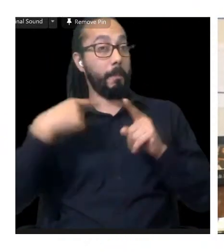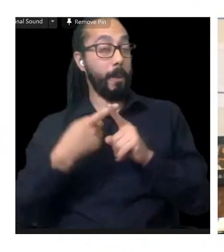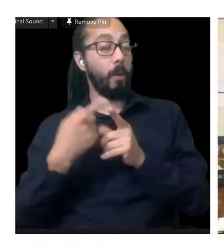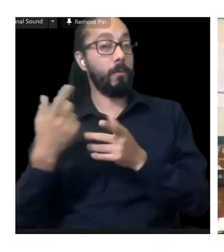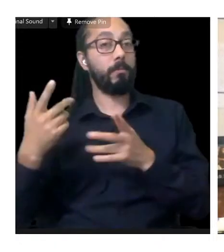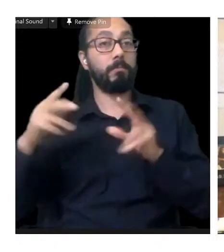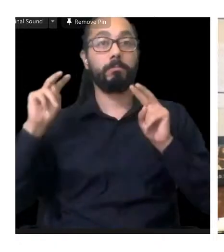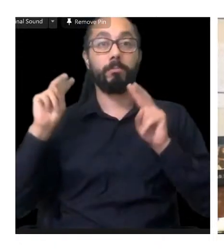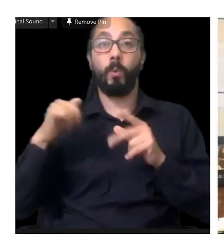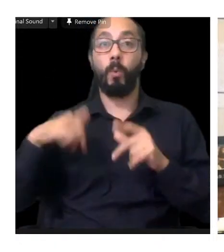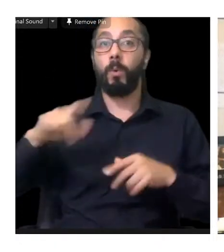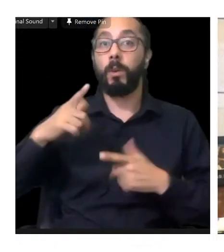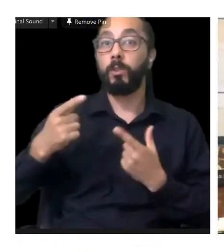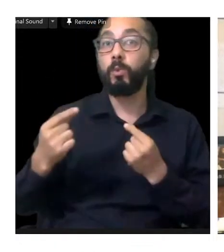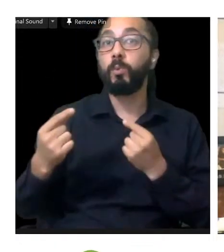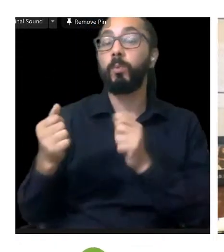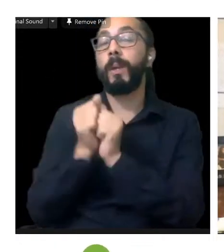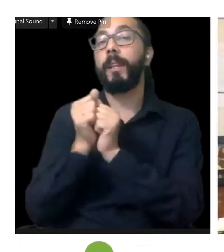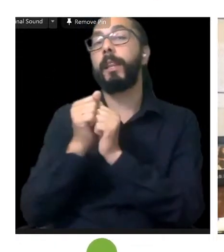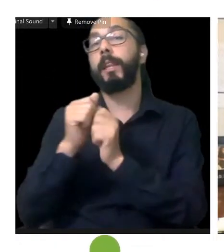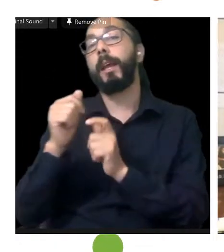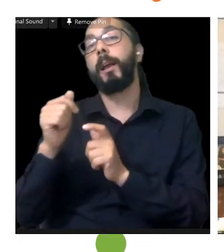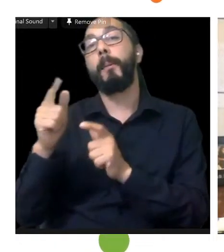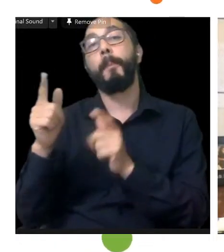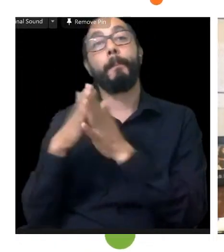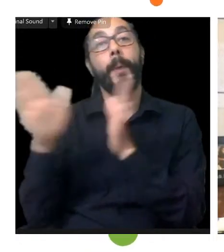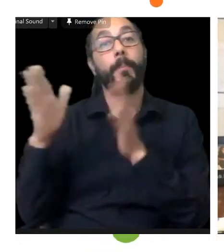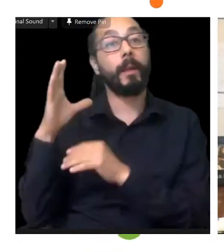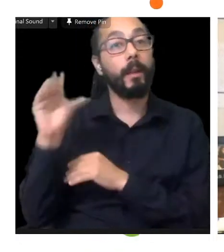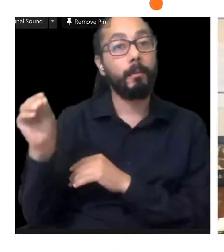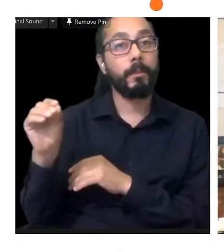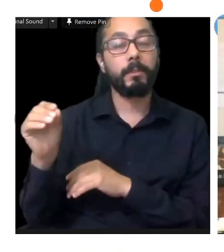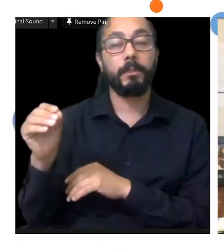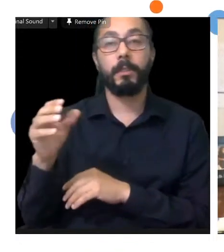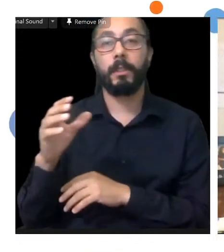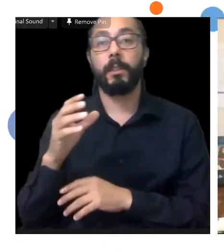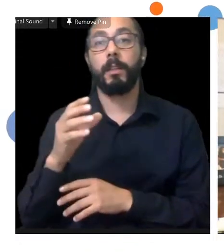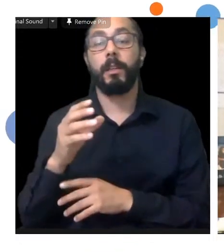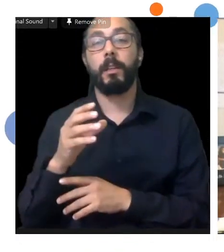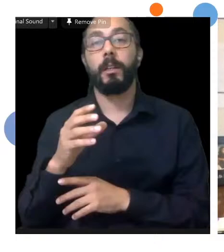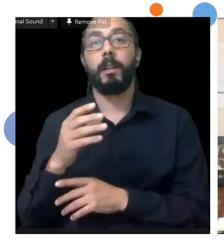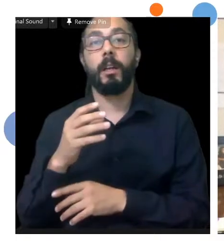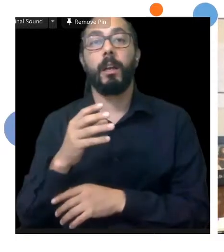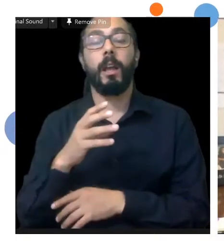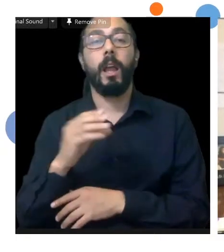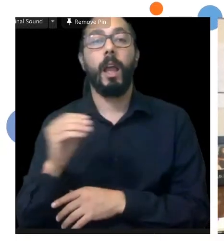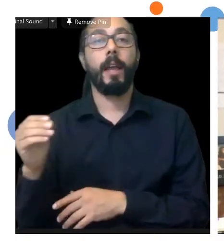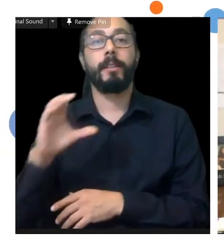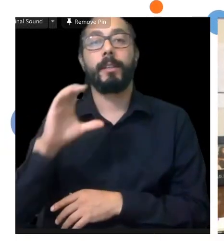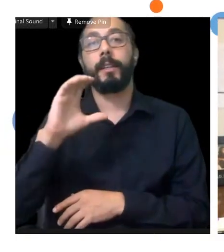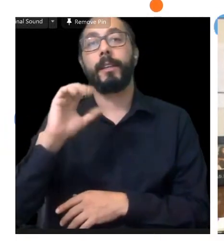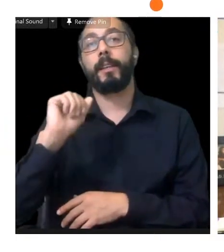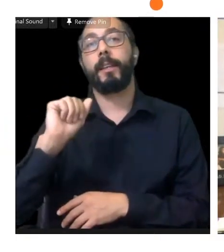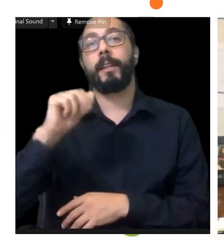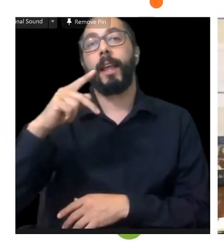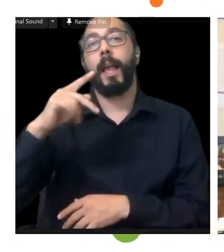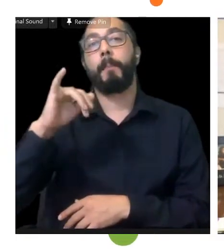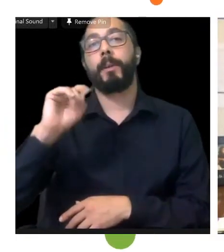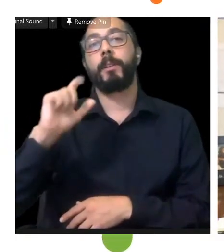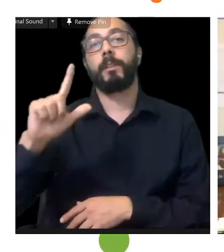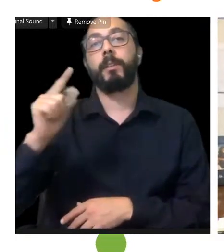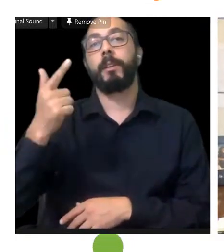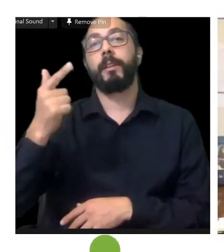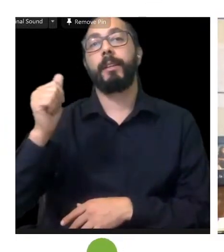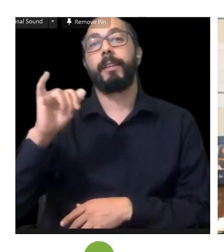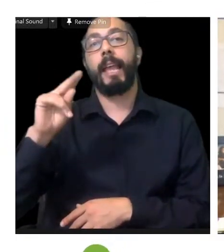with public companies and removing capital gains exemptions, not just for public company donations of